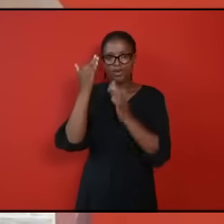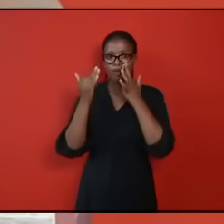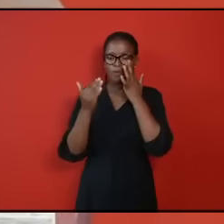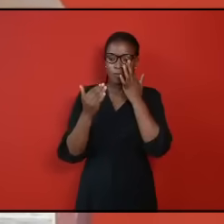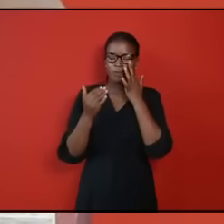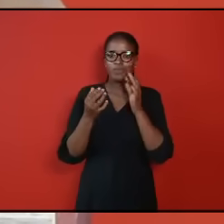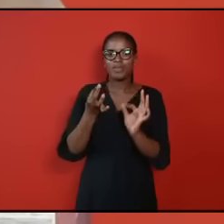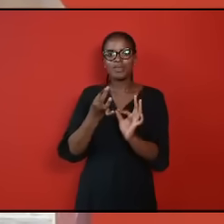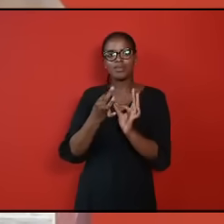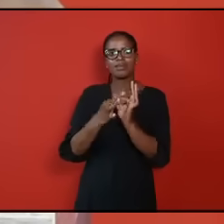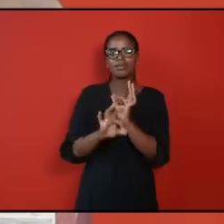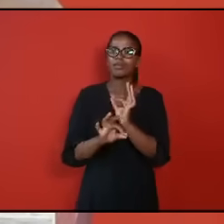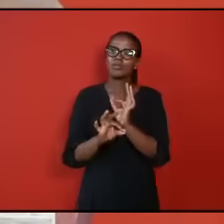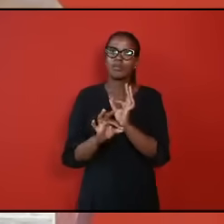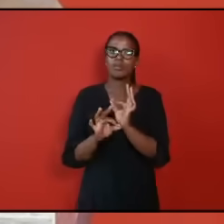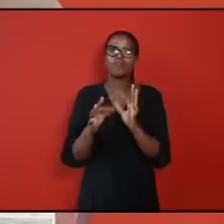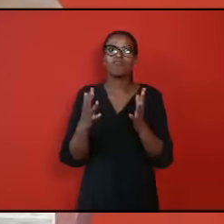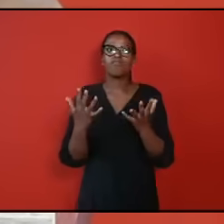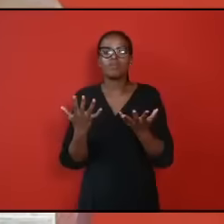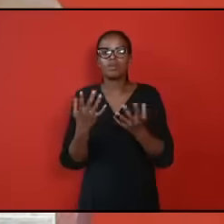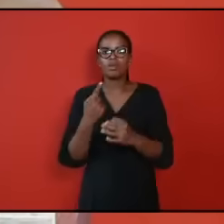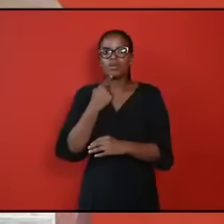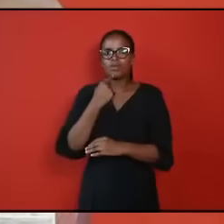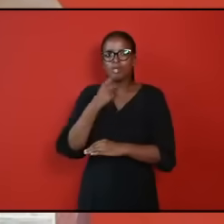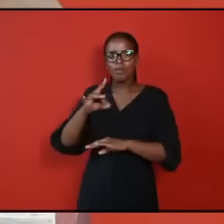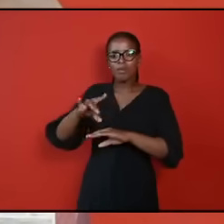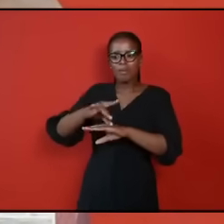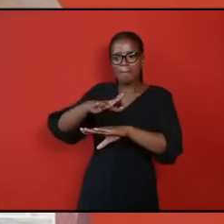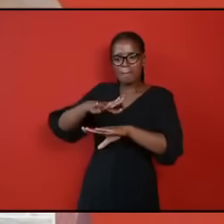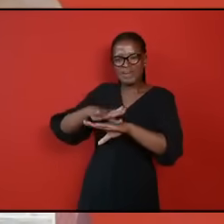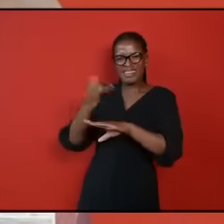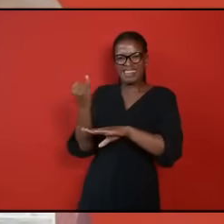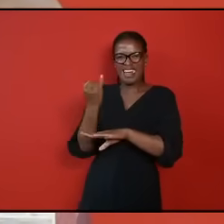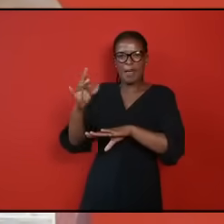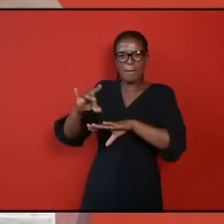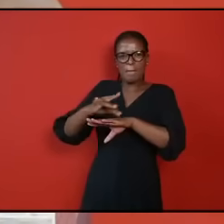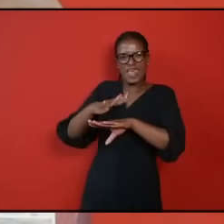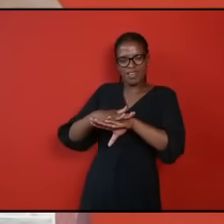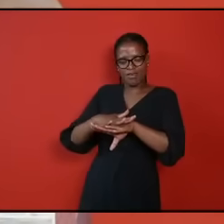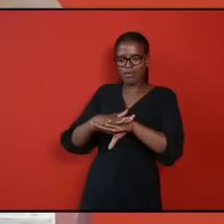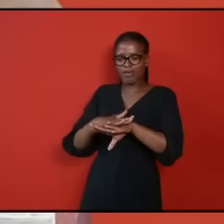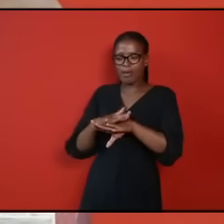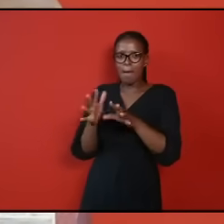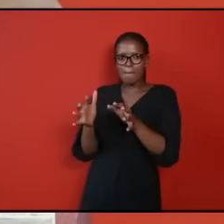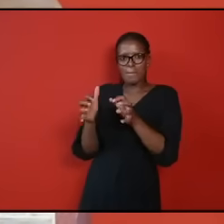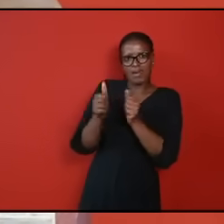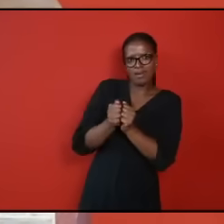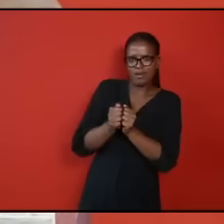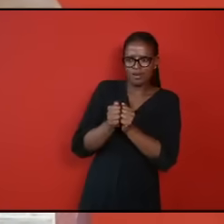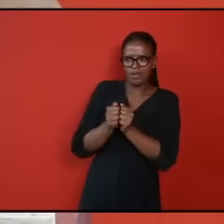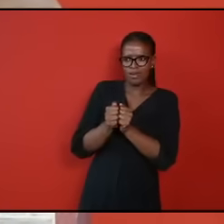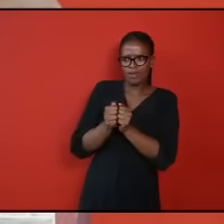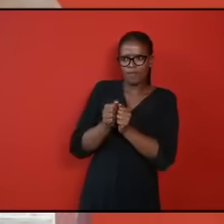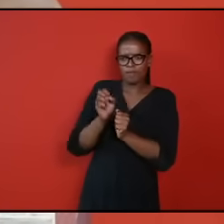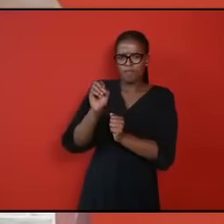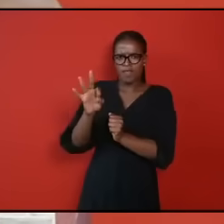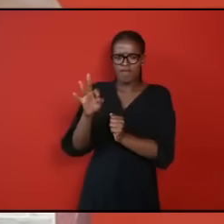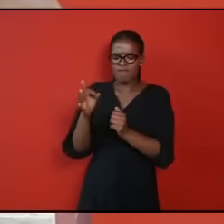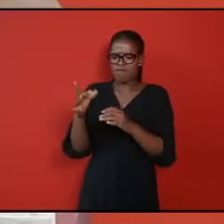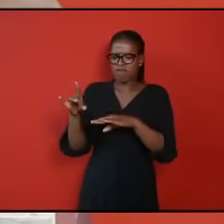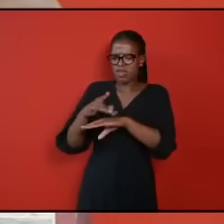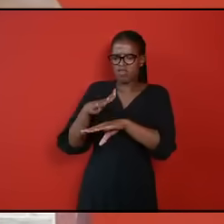in simple terms, is called married partners. So what happens when you are not happy in your